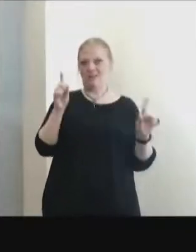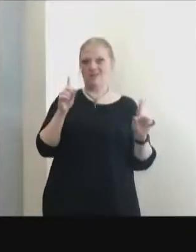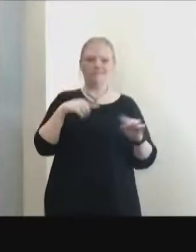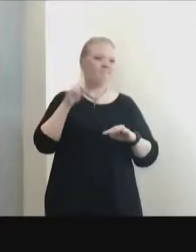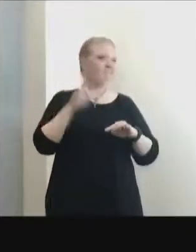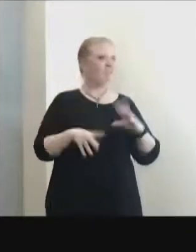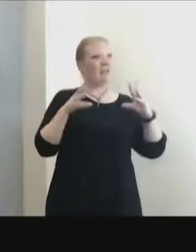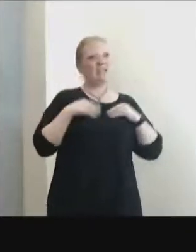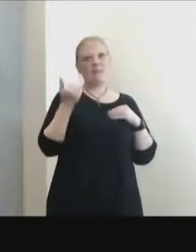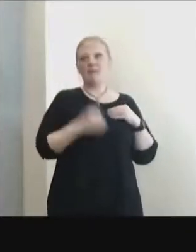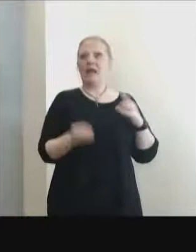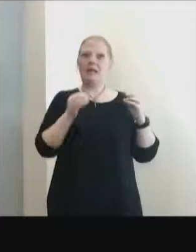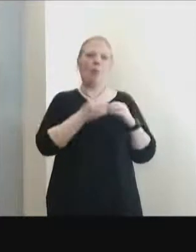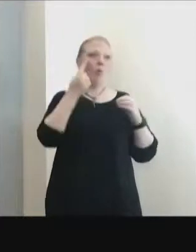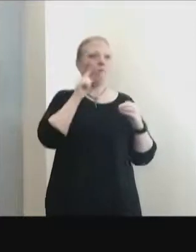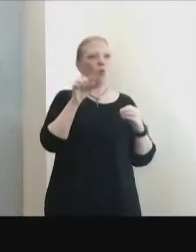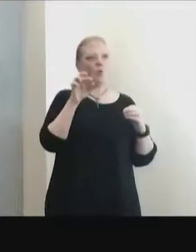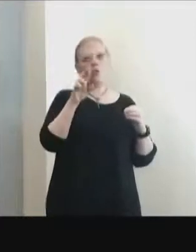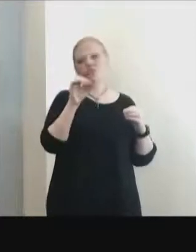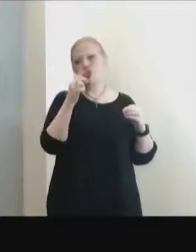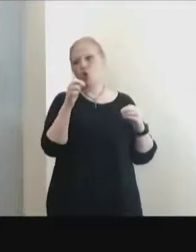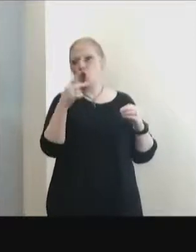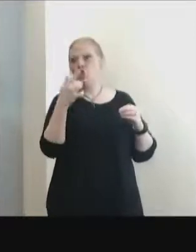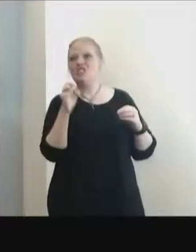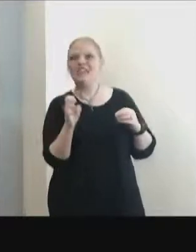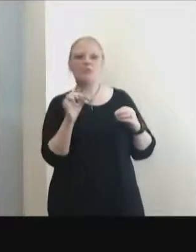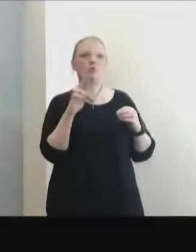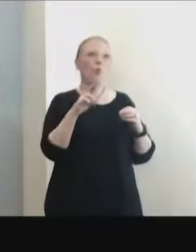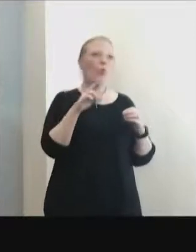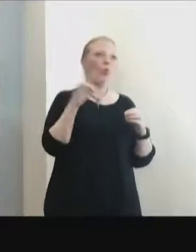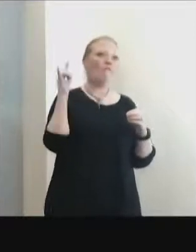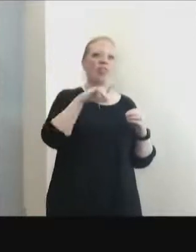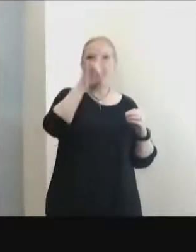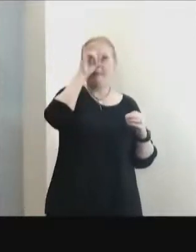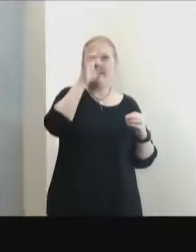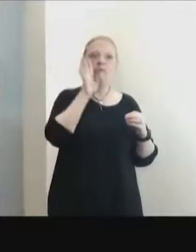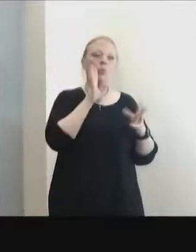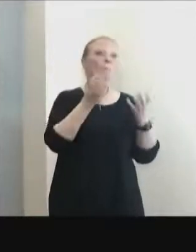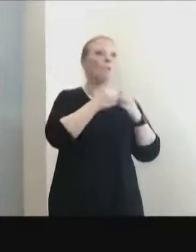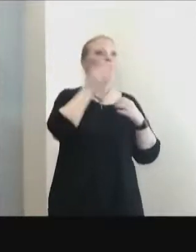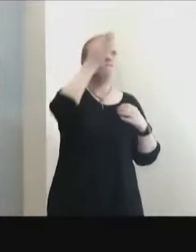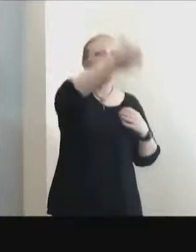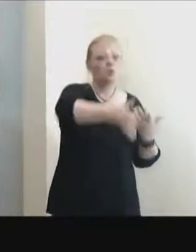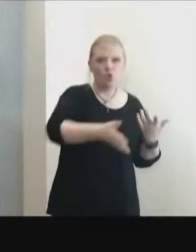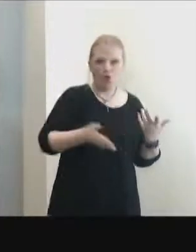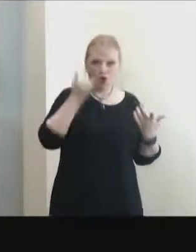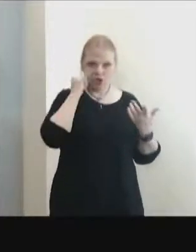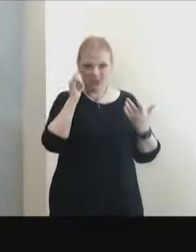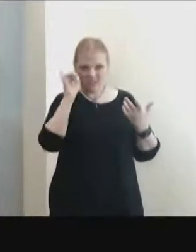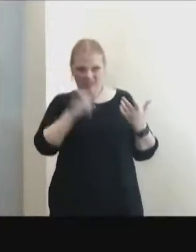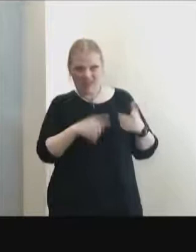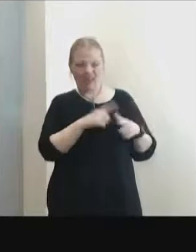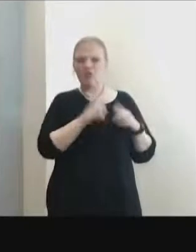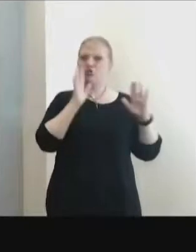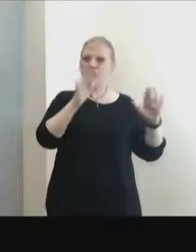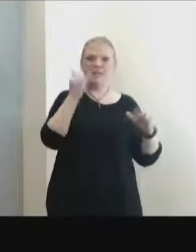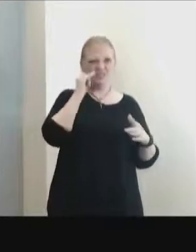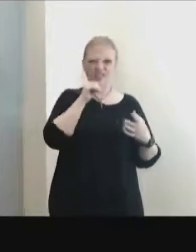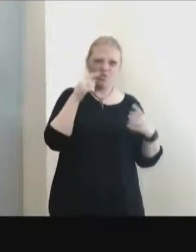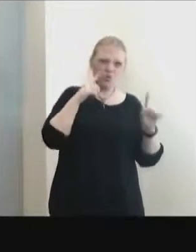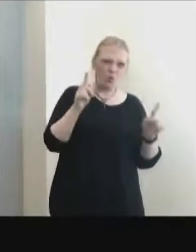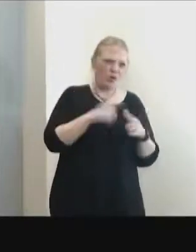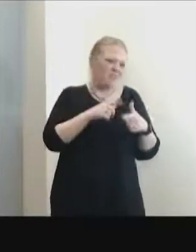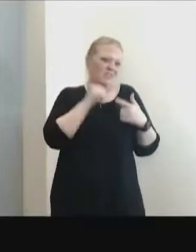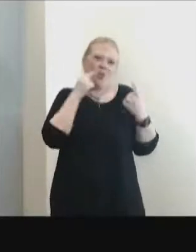any more for the resurgence or when we do the Flying Bison. We'll be doing more of these in the future. And if this is what it takes, great. But if it doesn't work, it doesn't